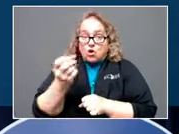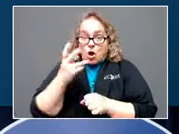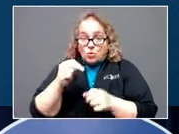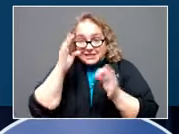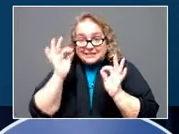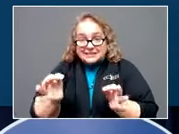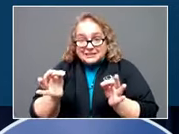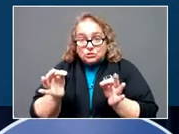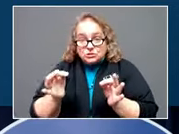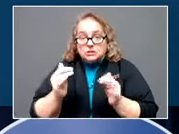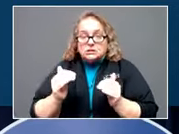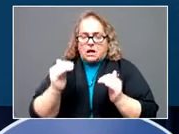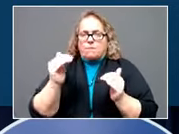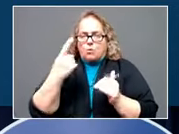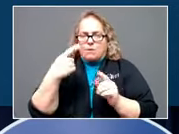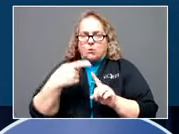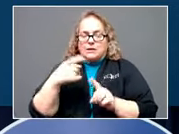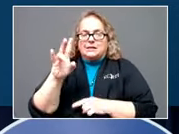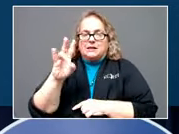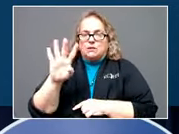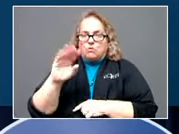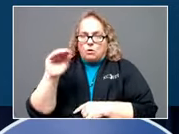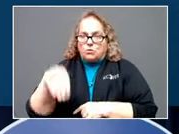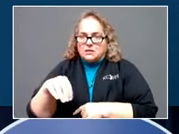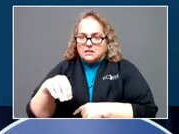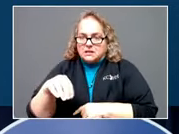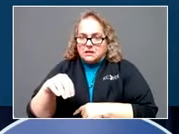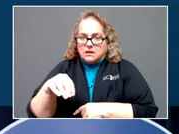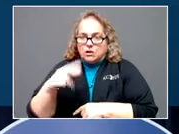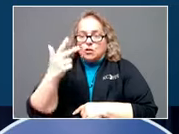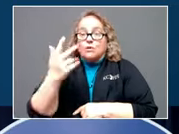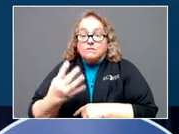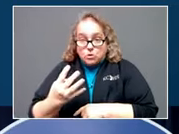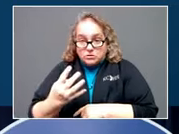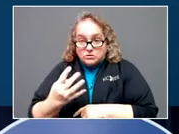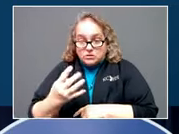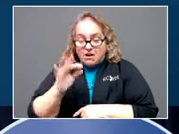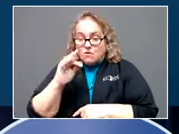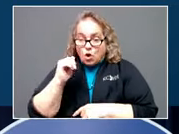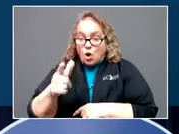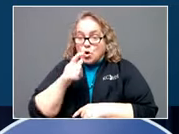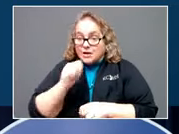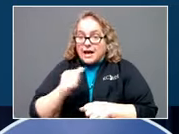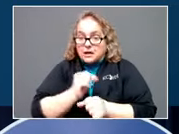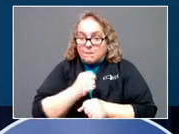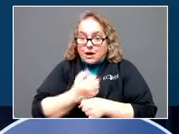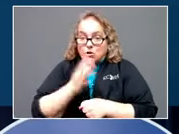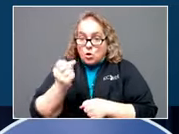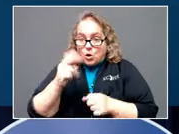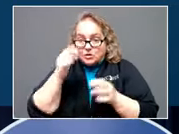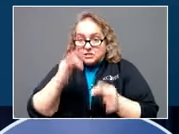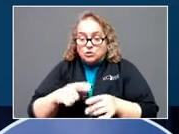point, 74%, nearly 3/4 of everybody who can make their own decision on whether to get